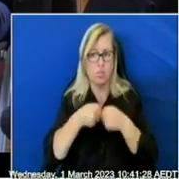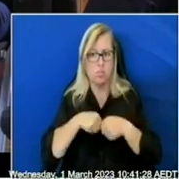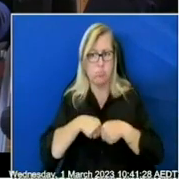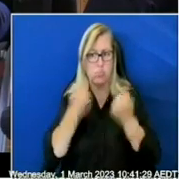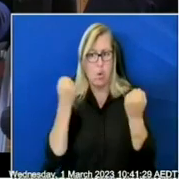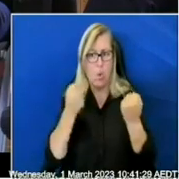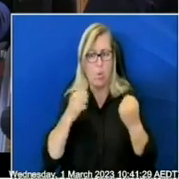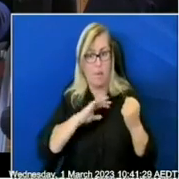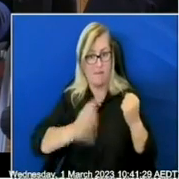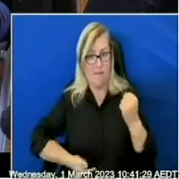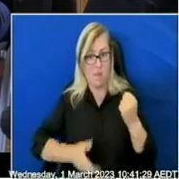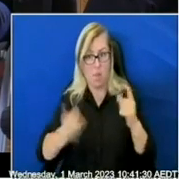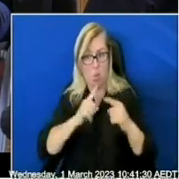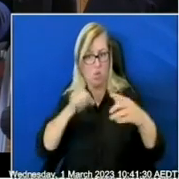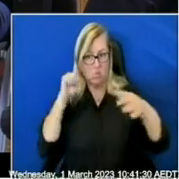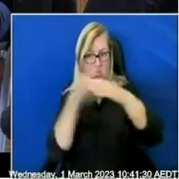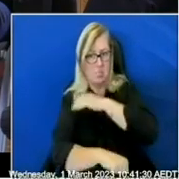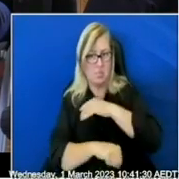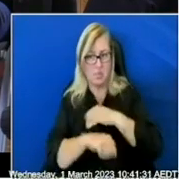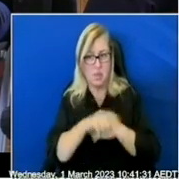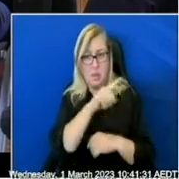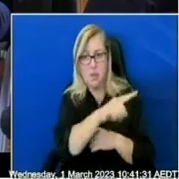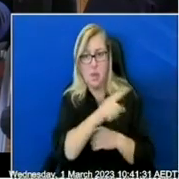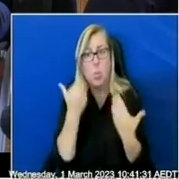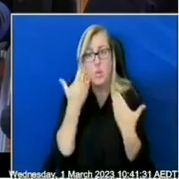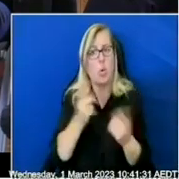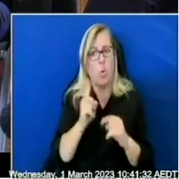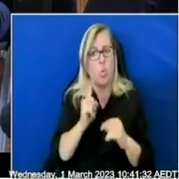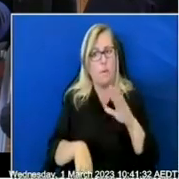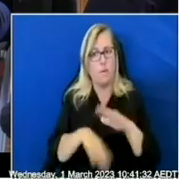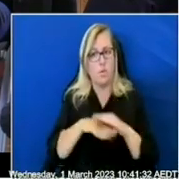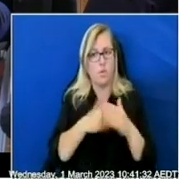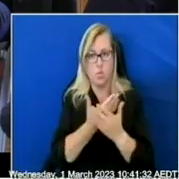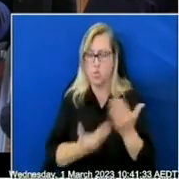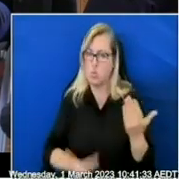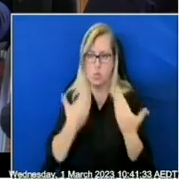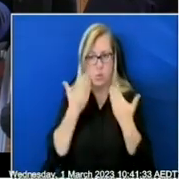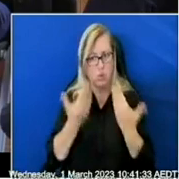that story is, but we want to, for him, for Uncle Ronnie, we want to find out